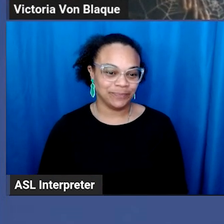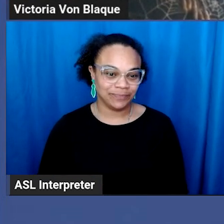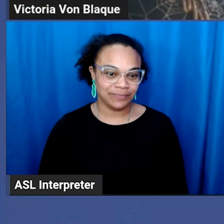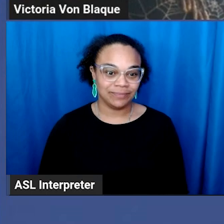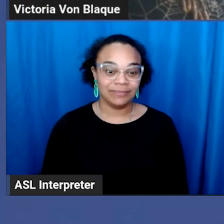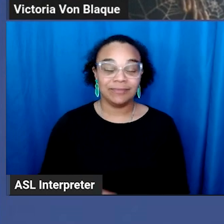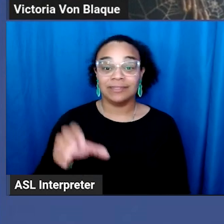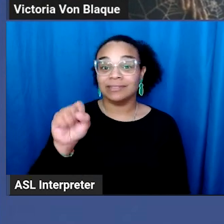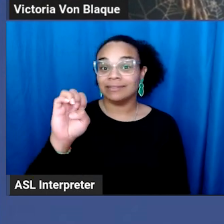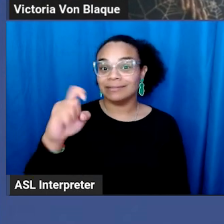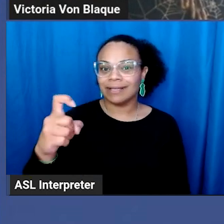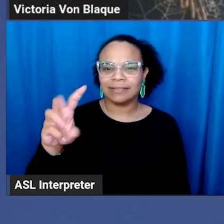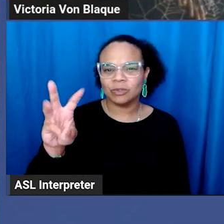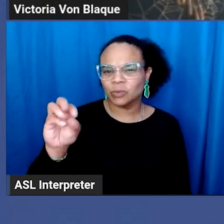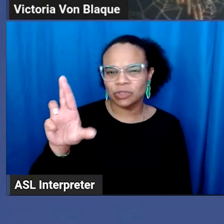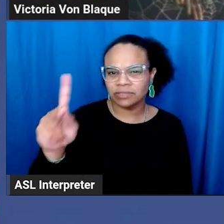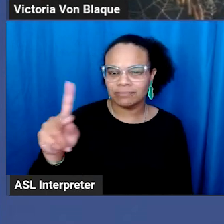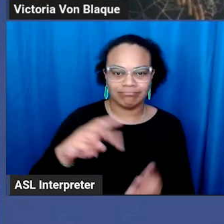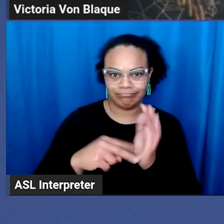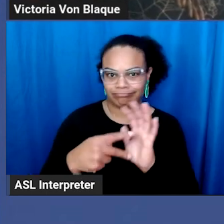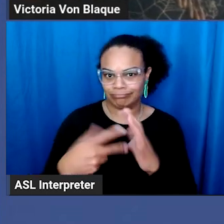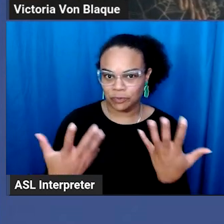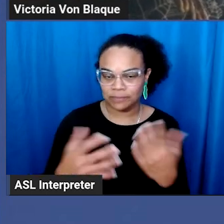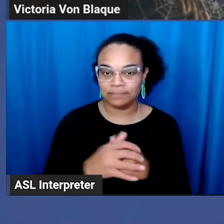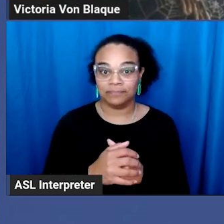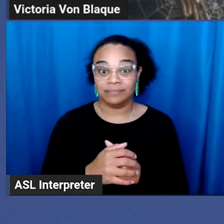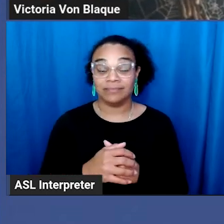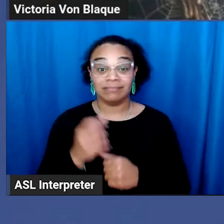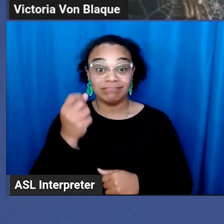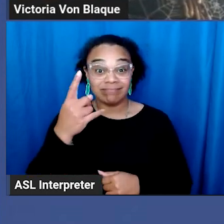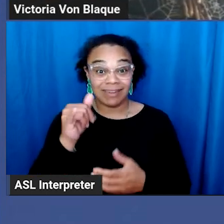What is sex work? Sex work is the world's